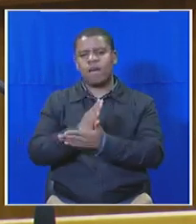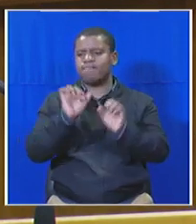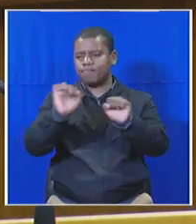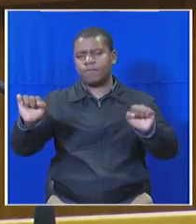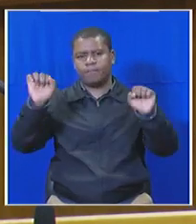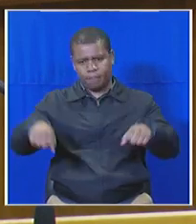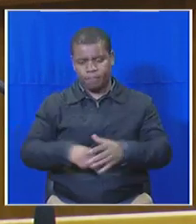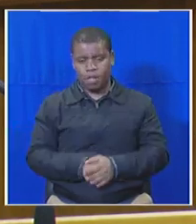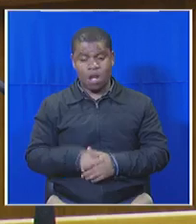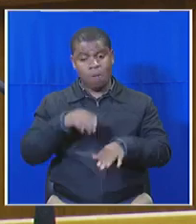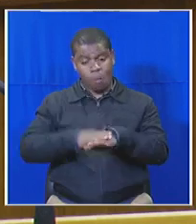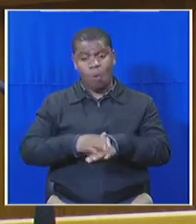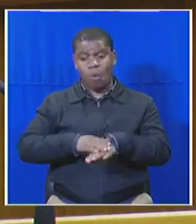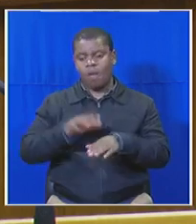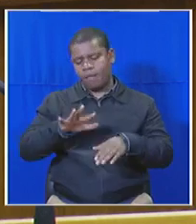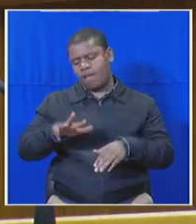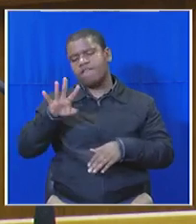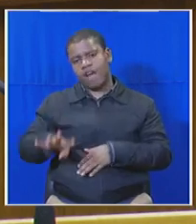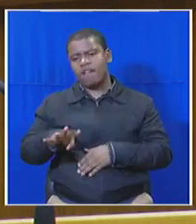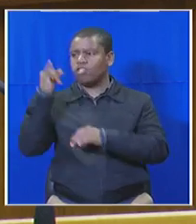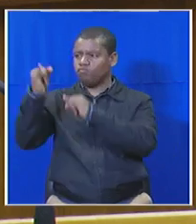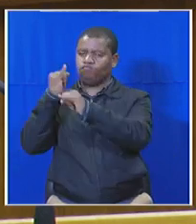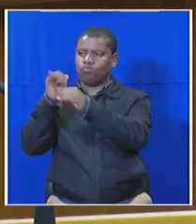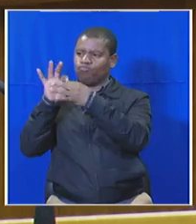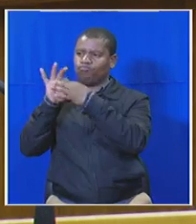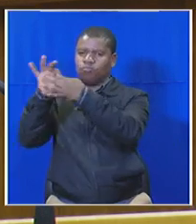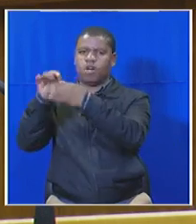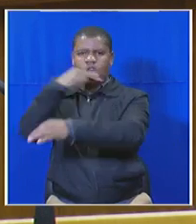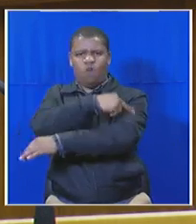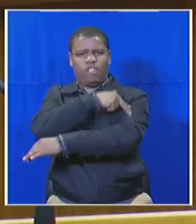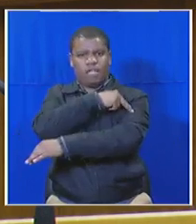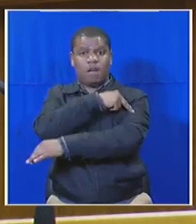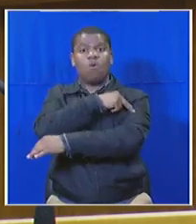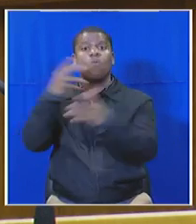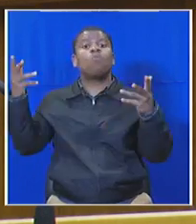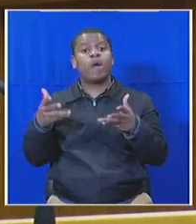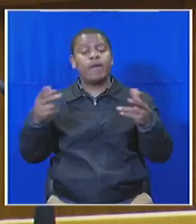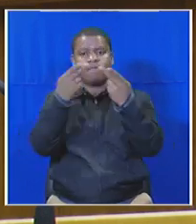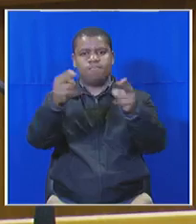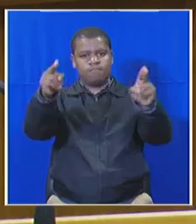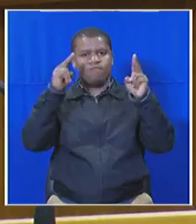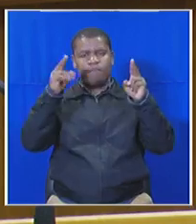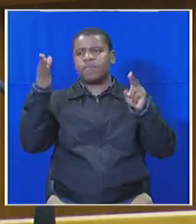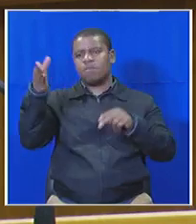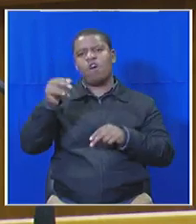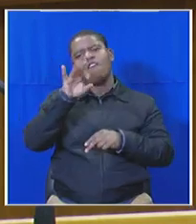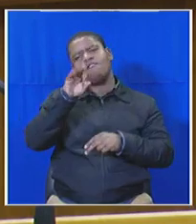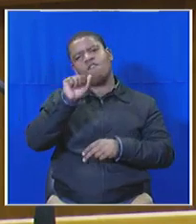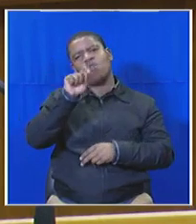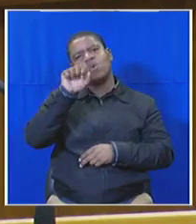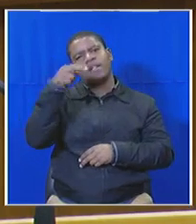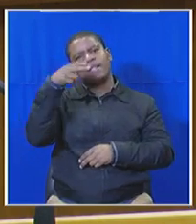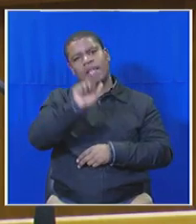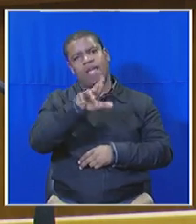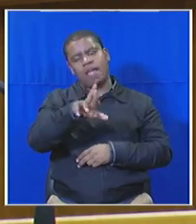in 1995 when he was appointed as International Relations Officer at the University of Fort Hare. In 1999, Honorable Mubu was